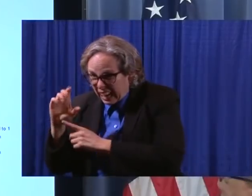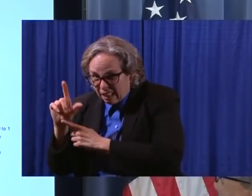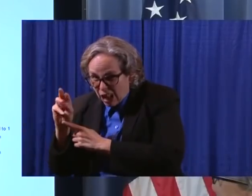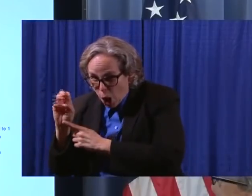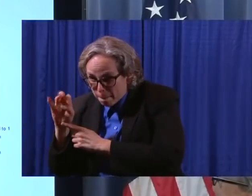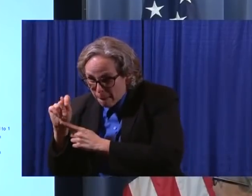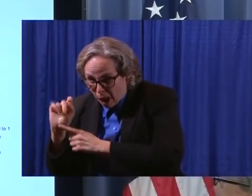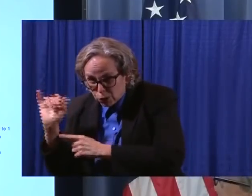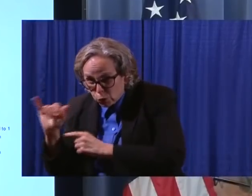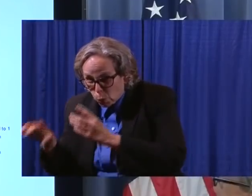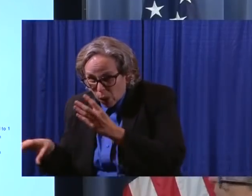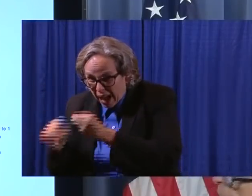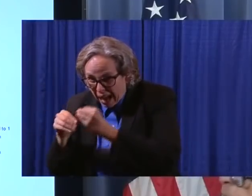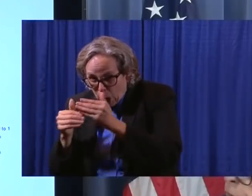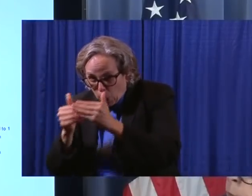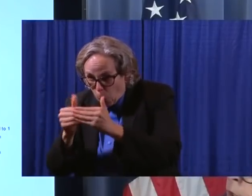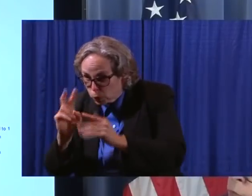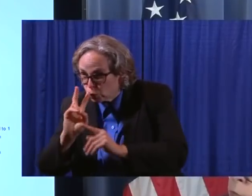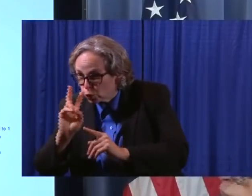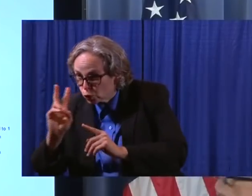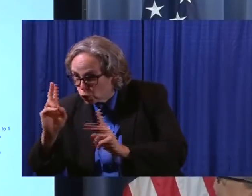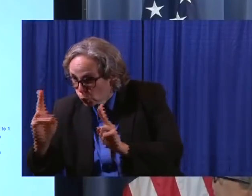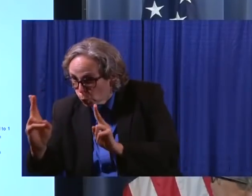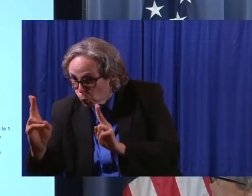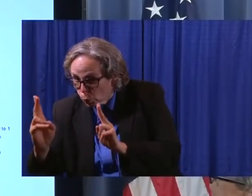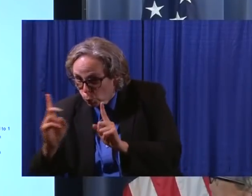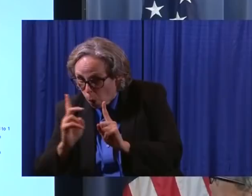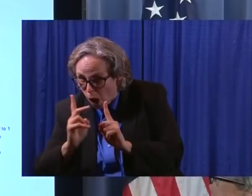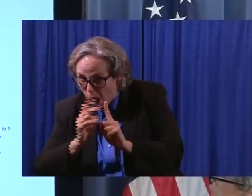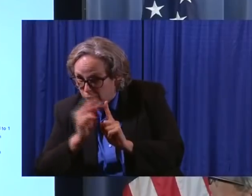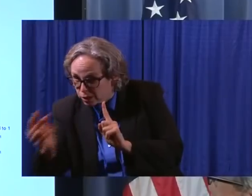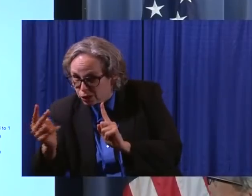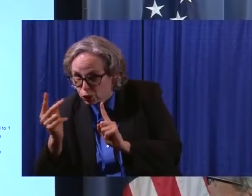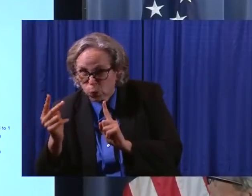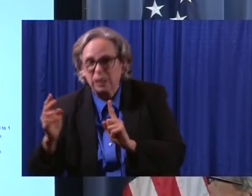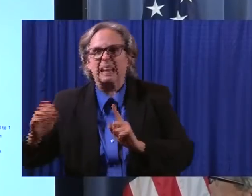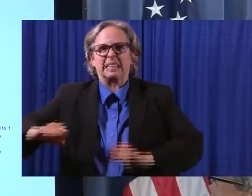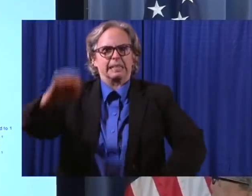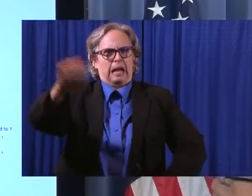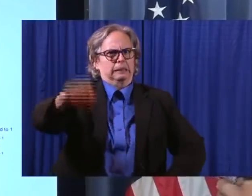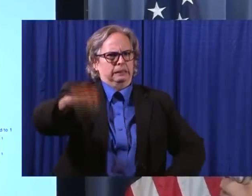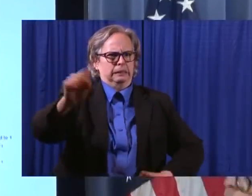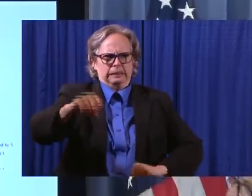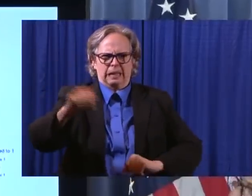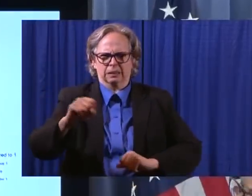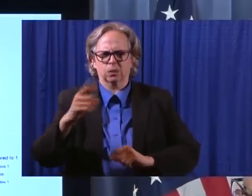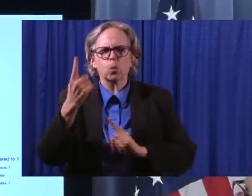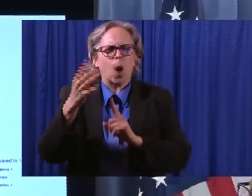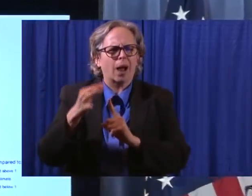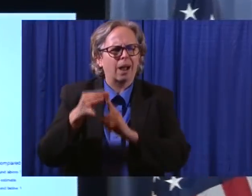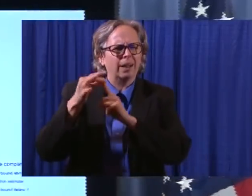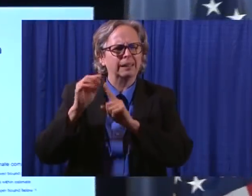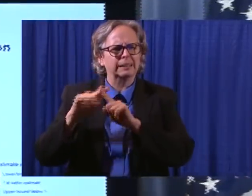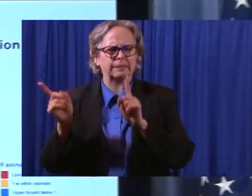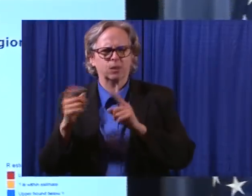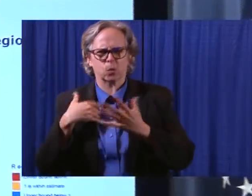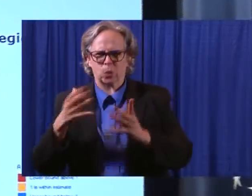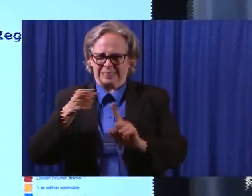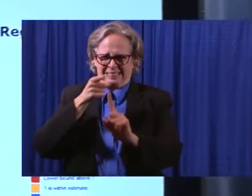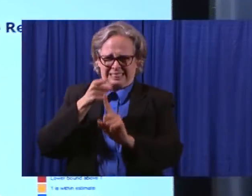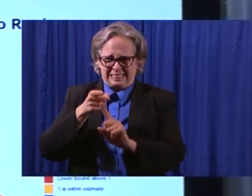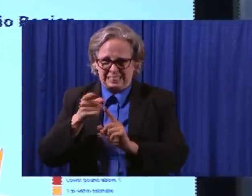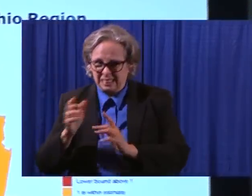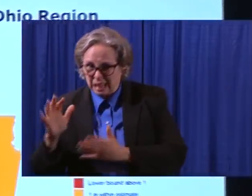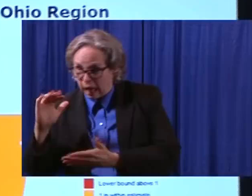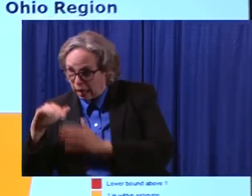close to 2 now. So Claremont is up there pretty well too. So. Yeah, the only thing I'd mention about that one, Governor, is that smaller